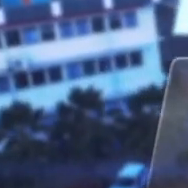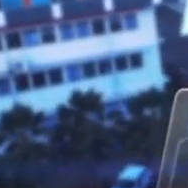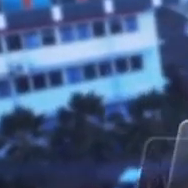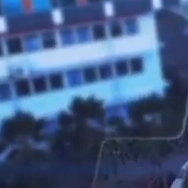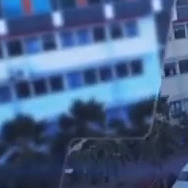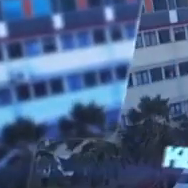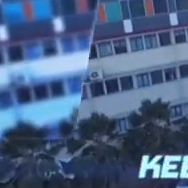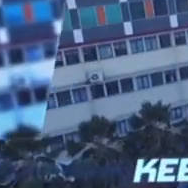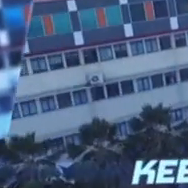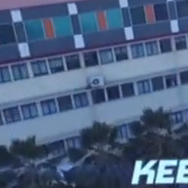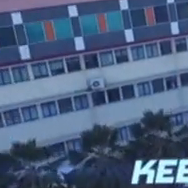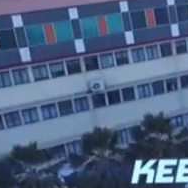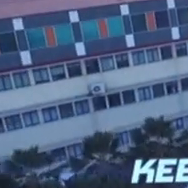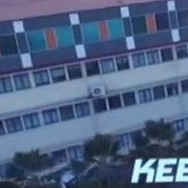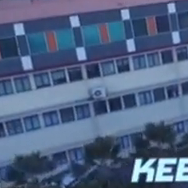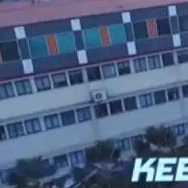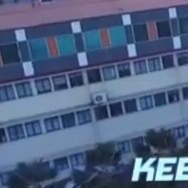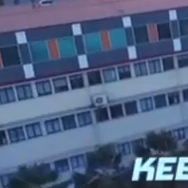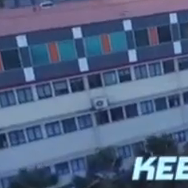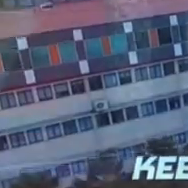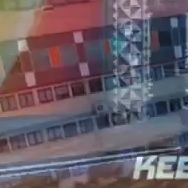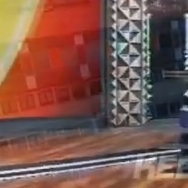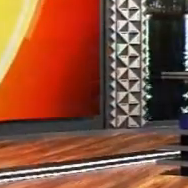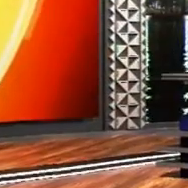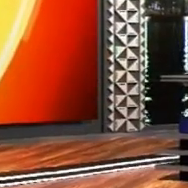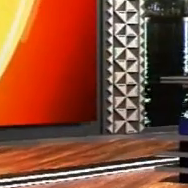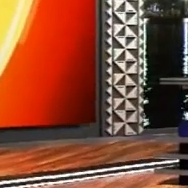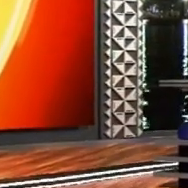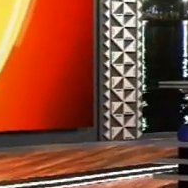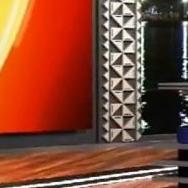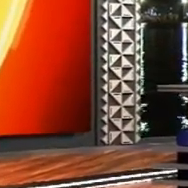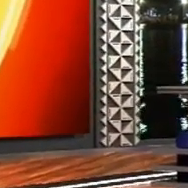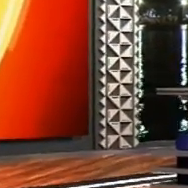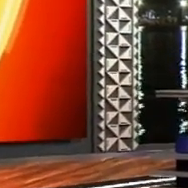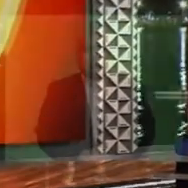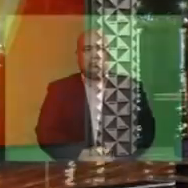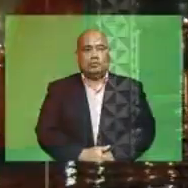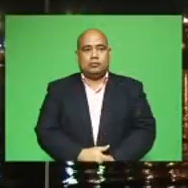From the studios of FBC Suva, Jackie Spate.